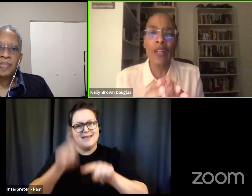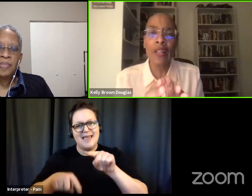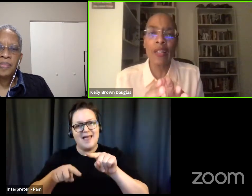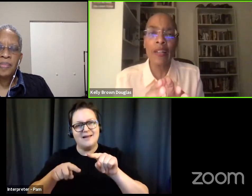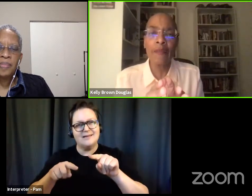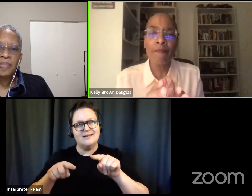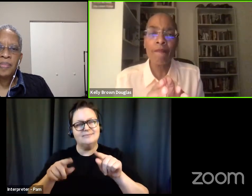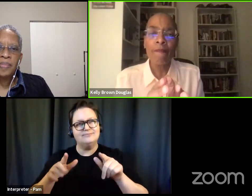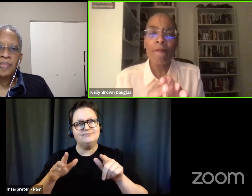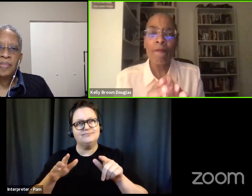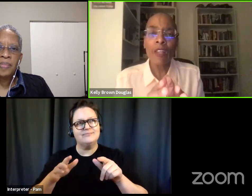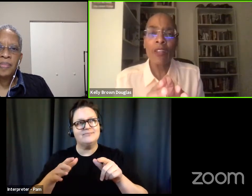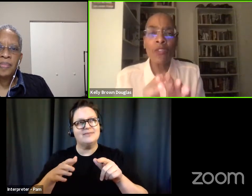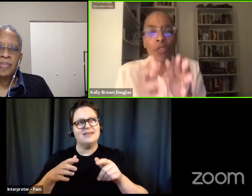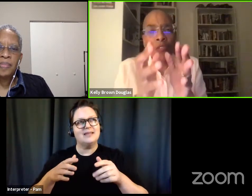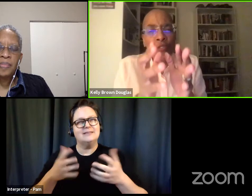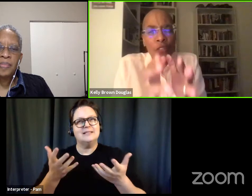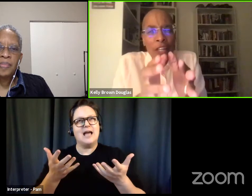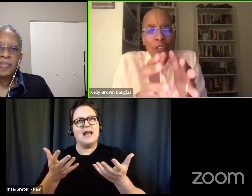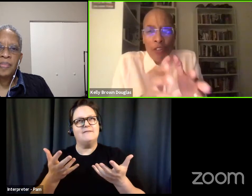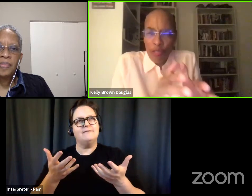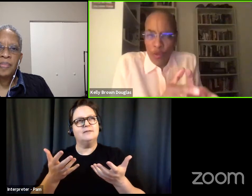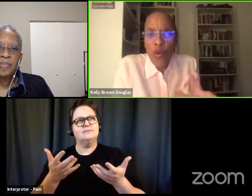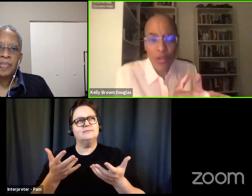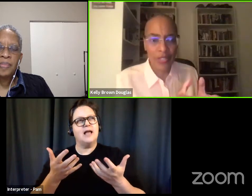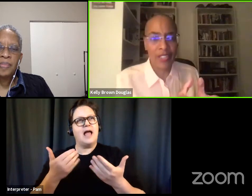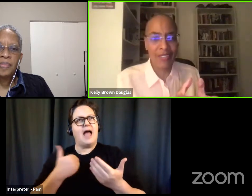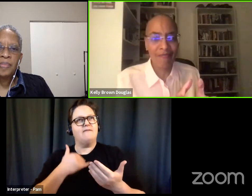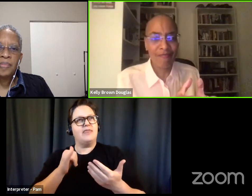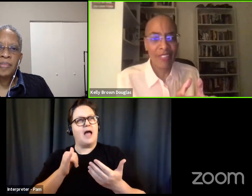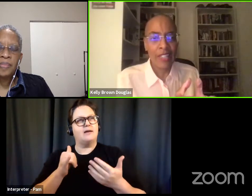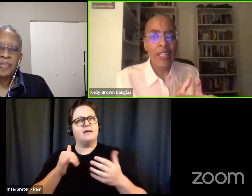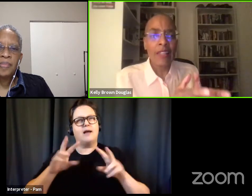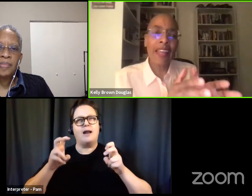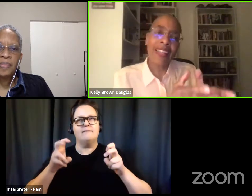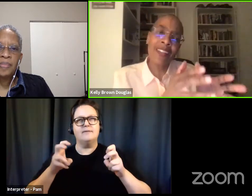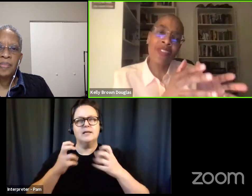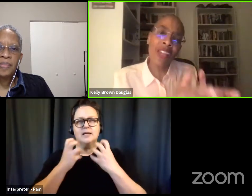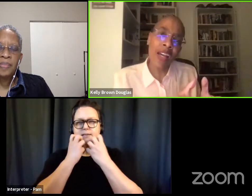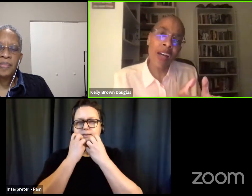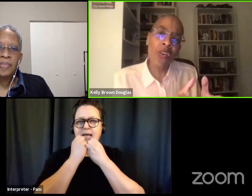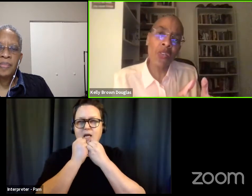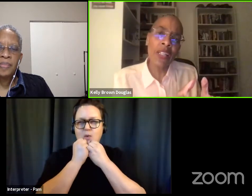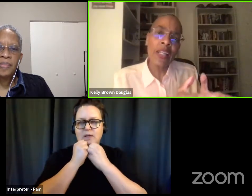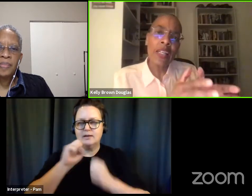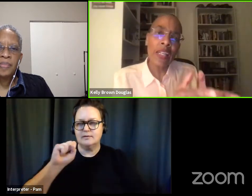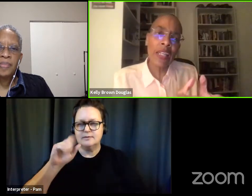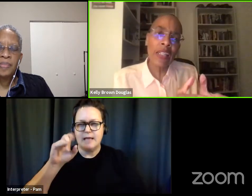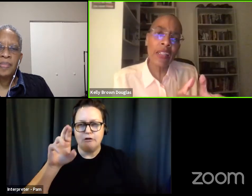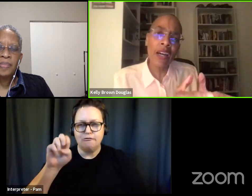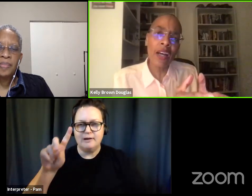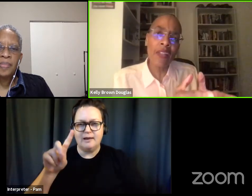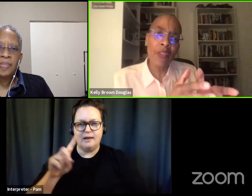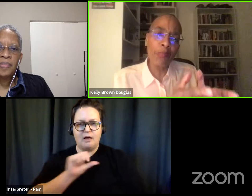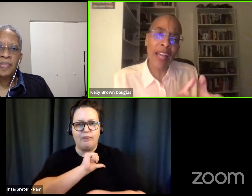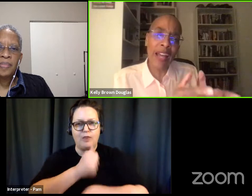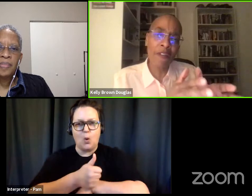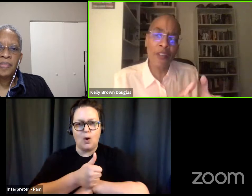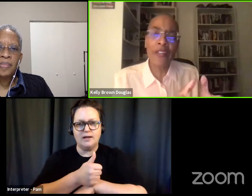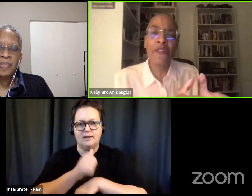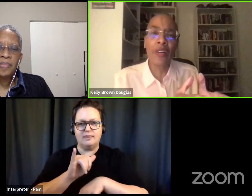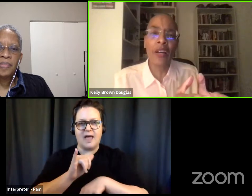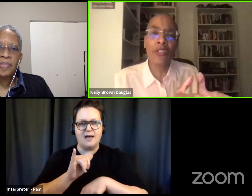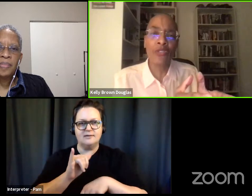of sort of sacred authority that it has held in the